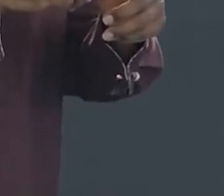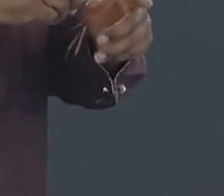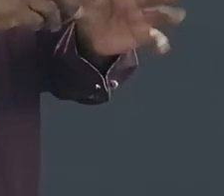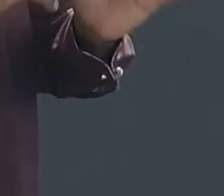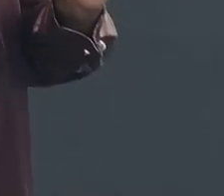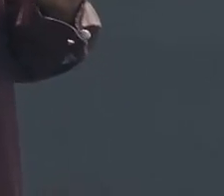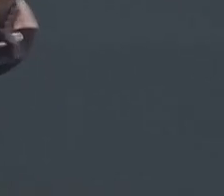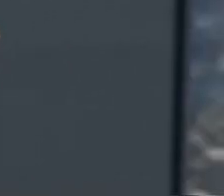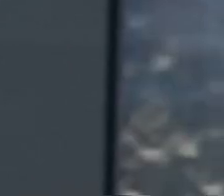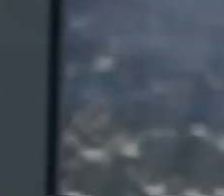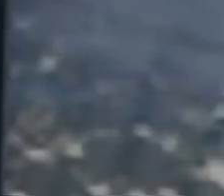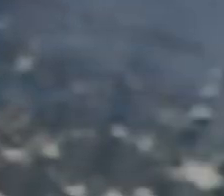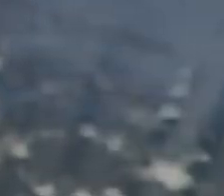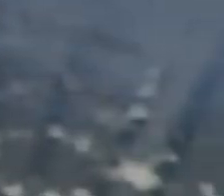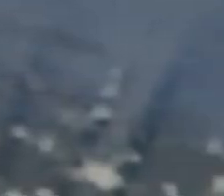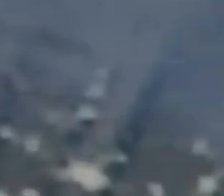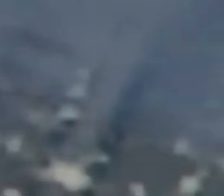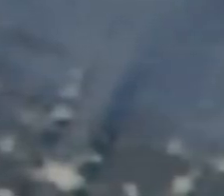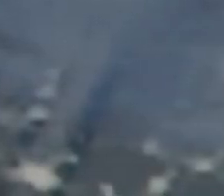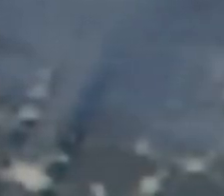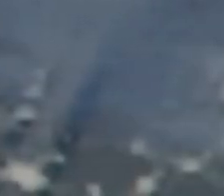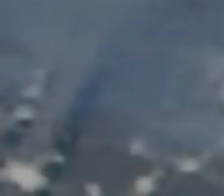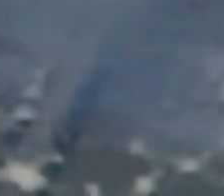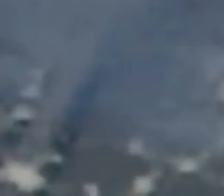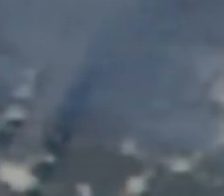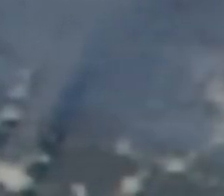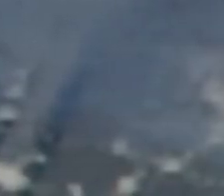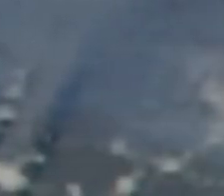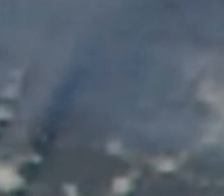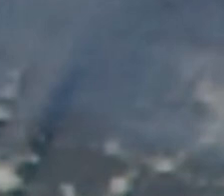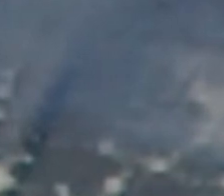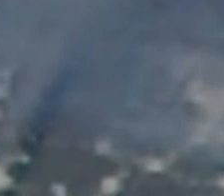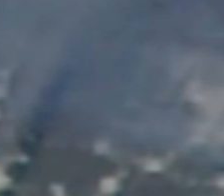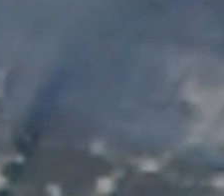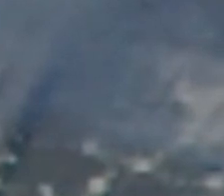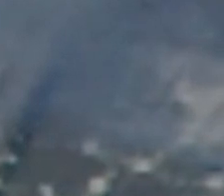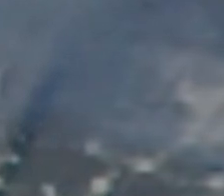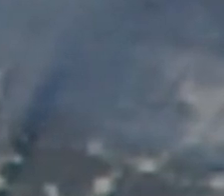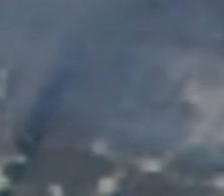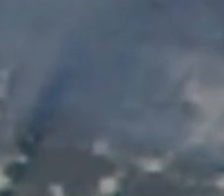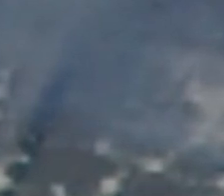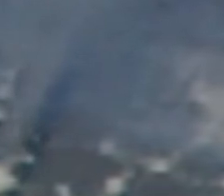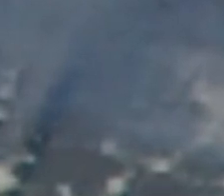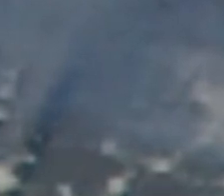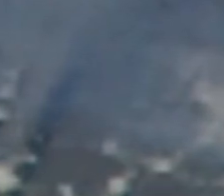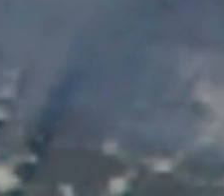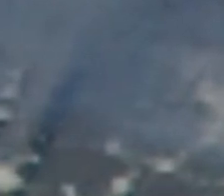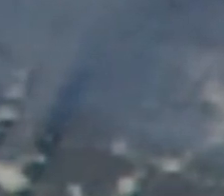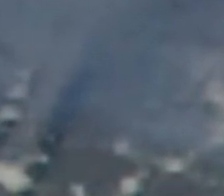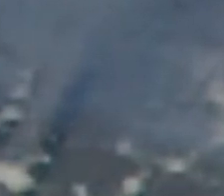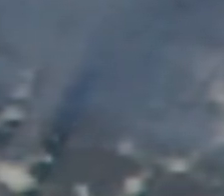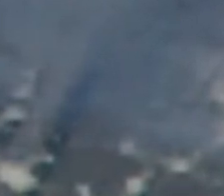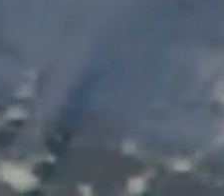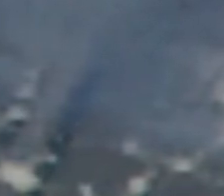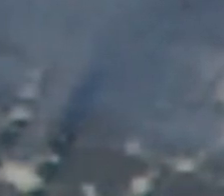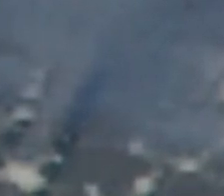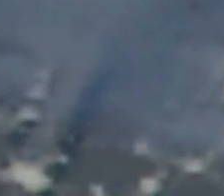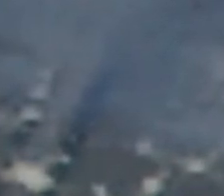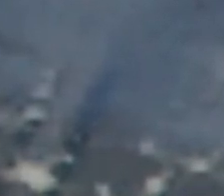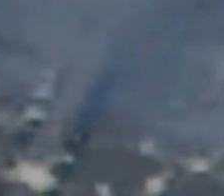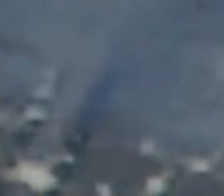hope, believe in hope. That's a good attitude. Who against hope, believes